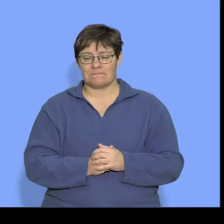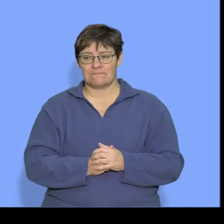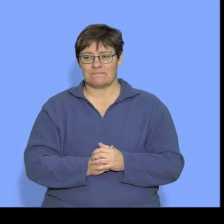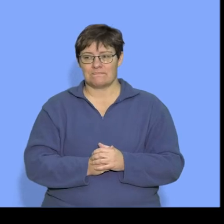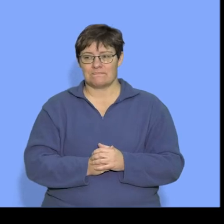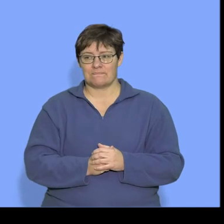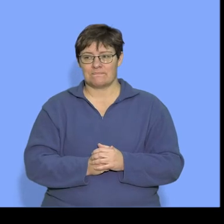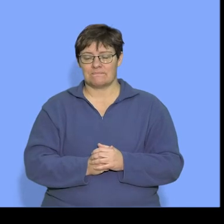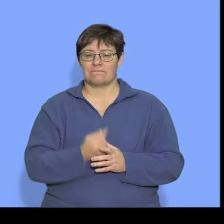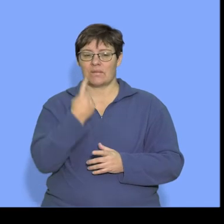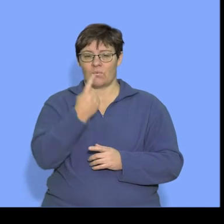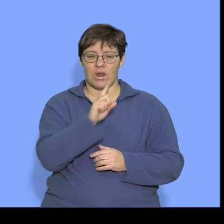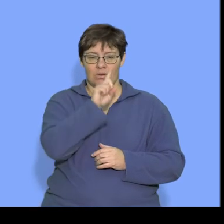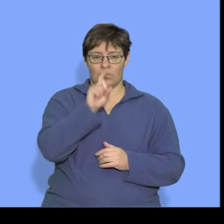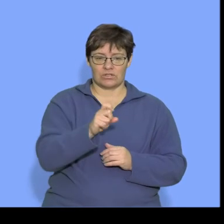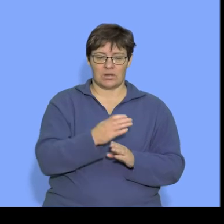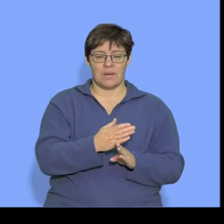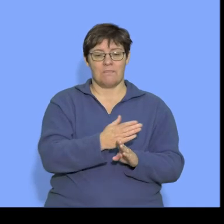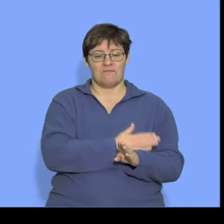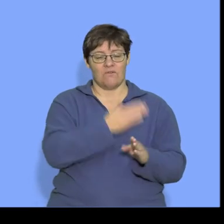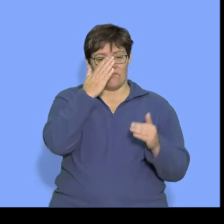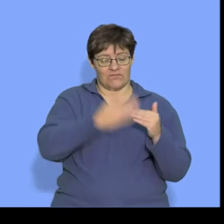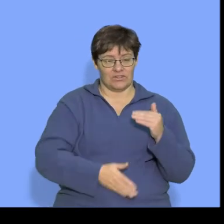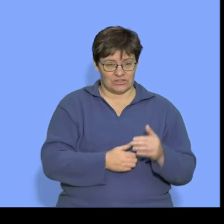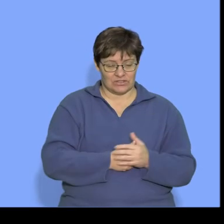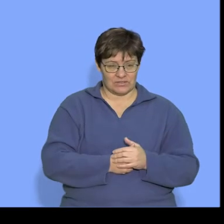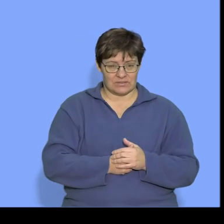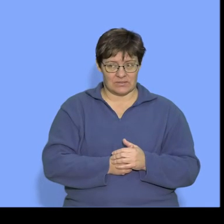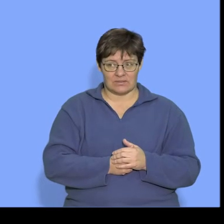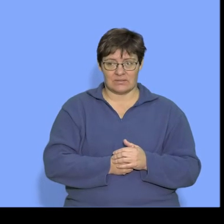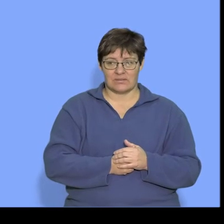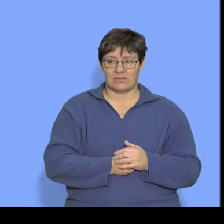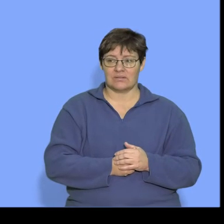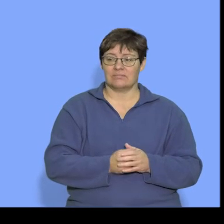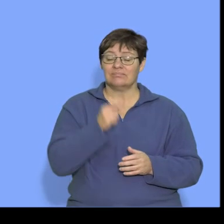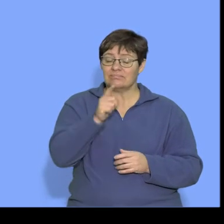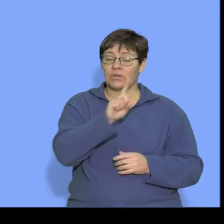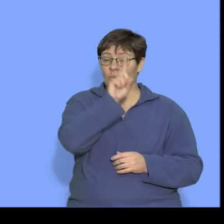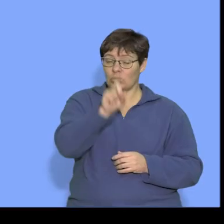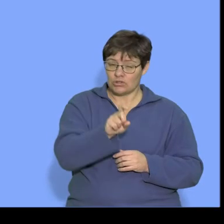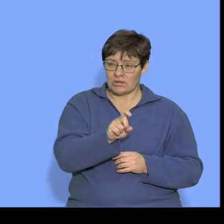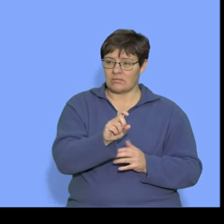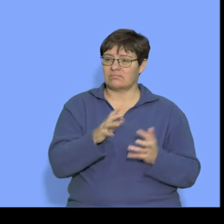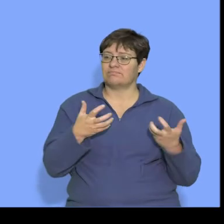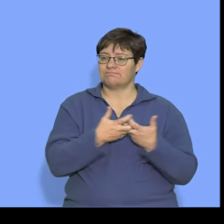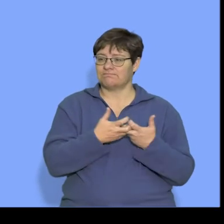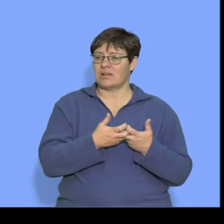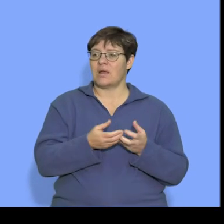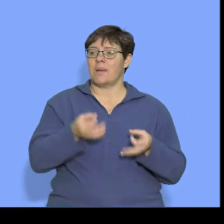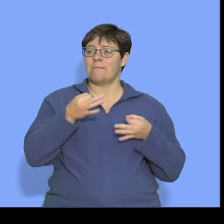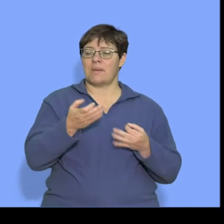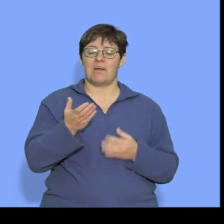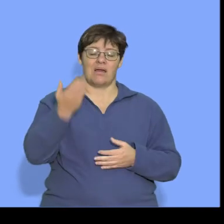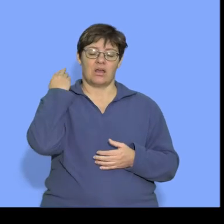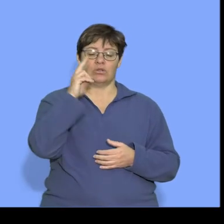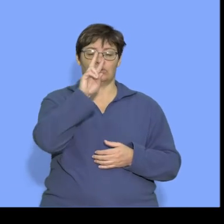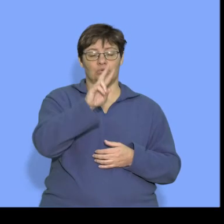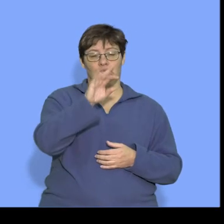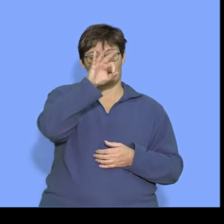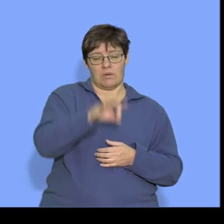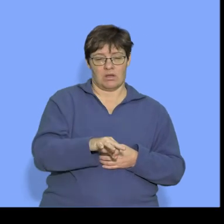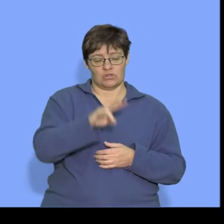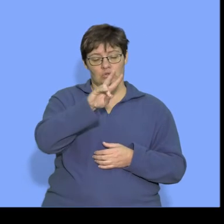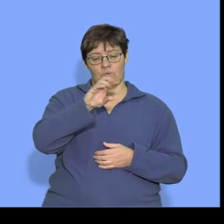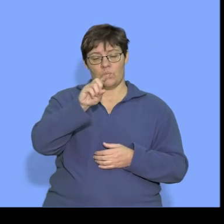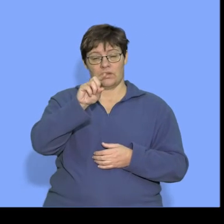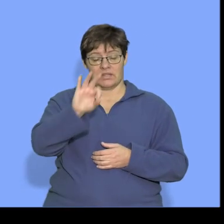one question before we wrap this segment up. So this question is adapted from a paper in March. It